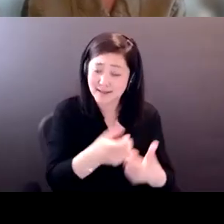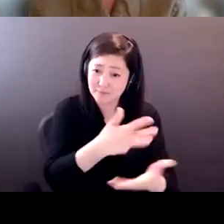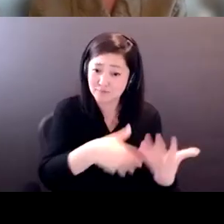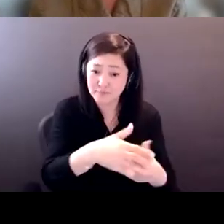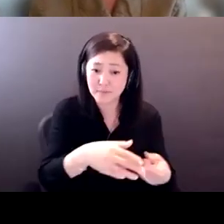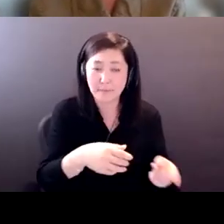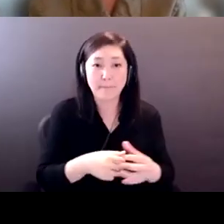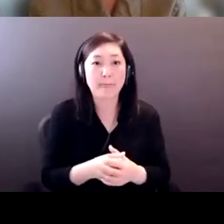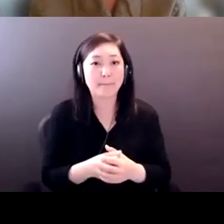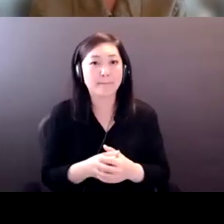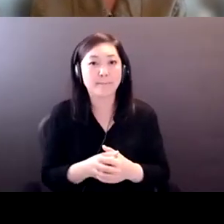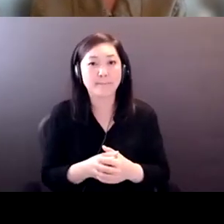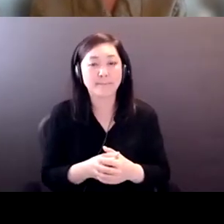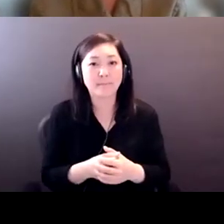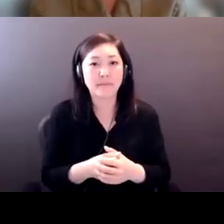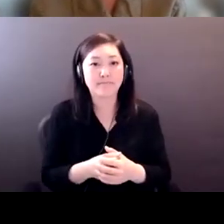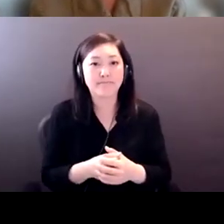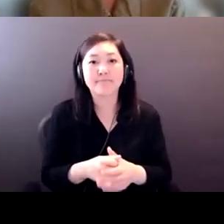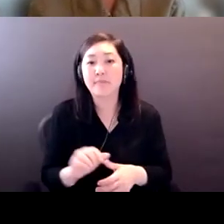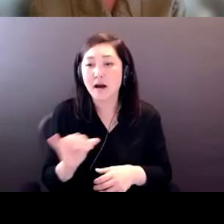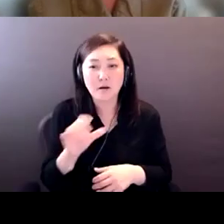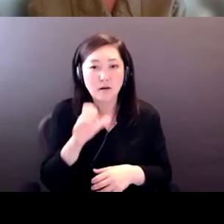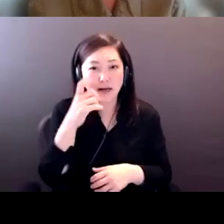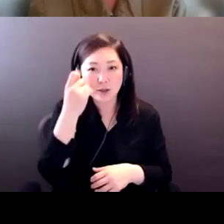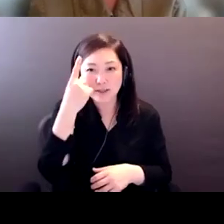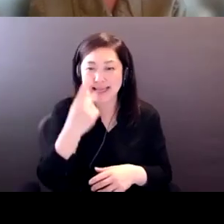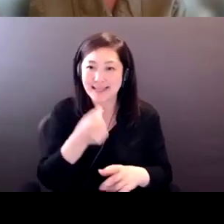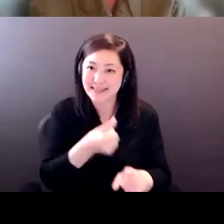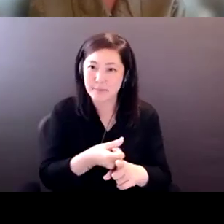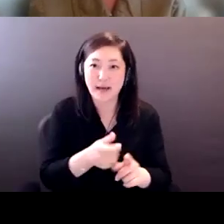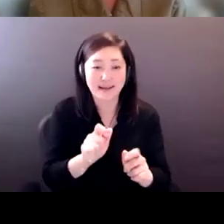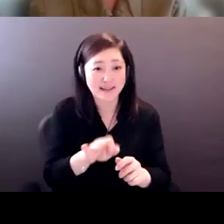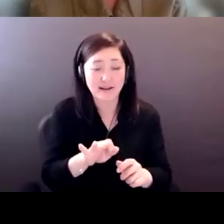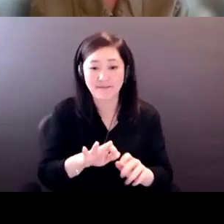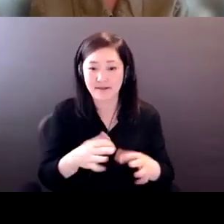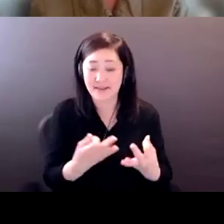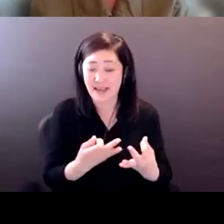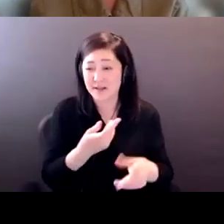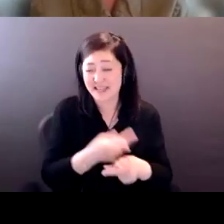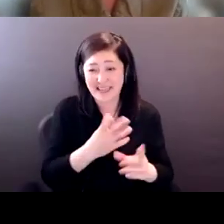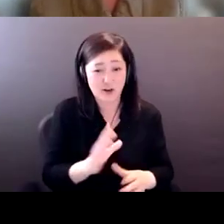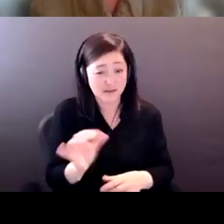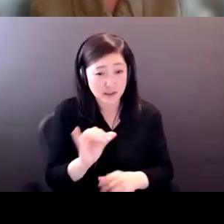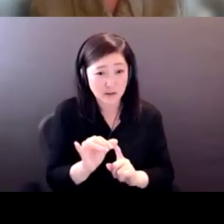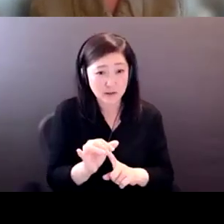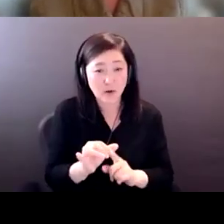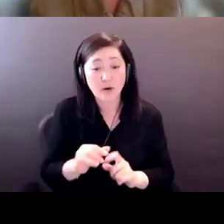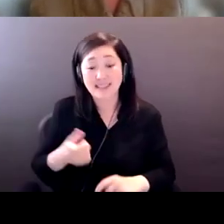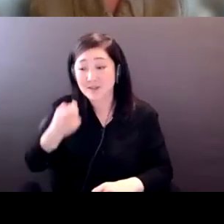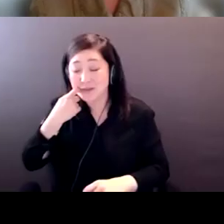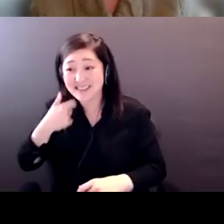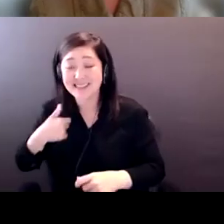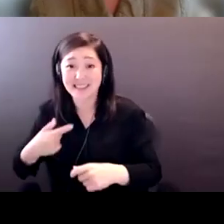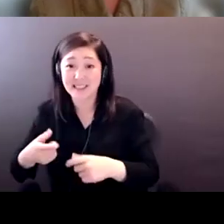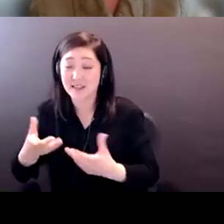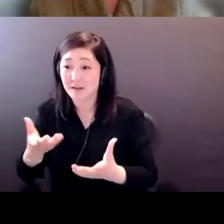without understanding the impact on family caregivers. I just lost my mother of 95 years. And that's after watching my